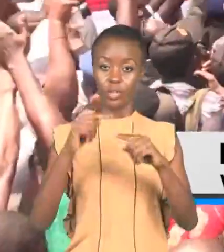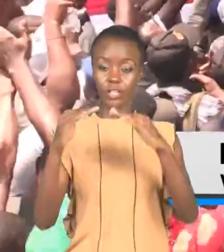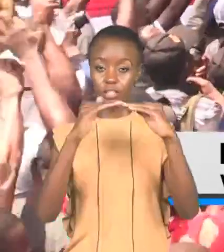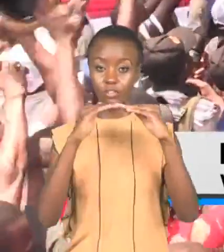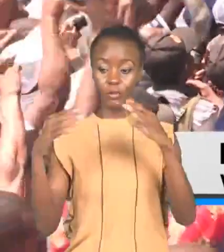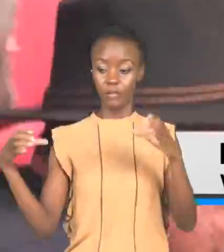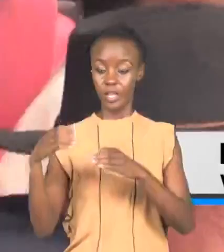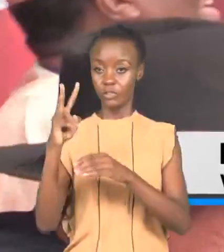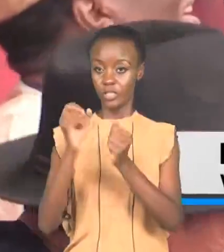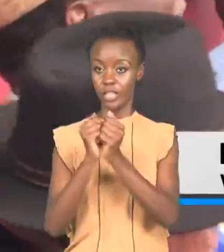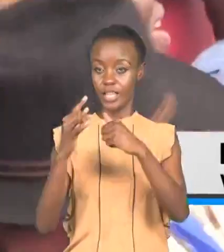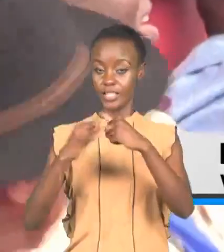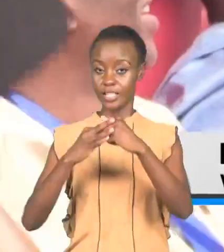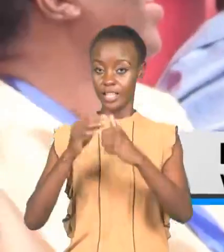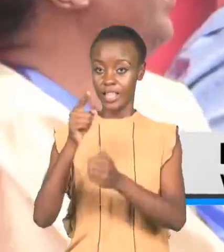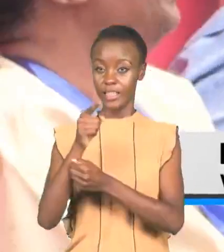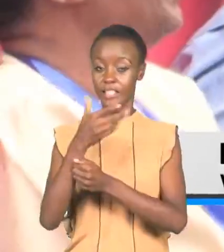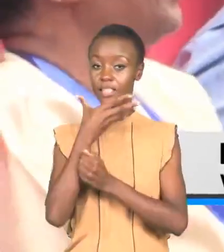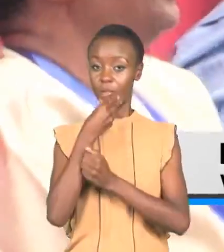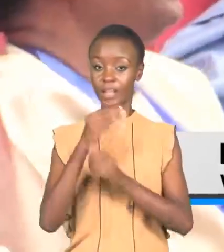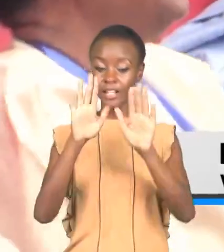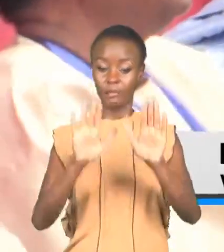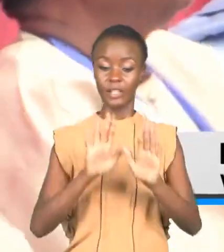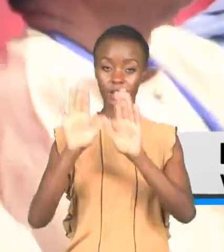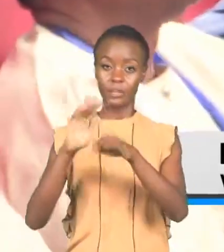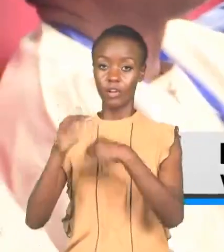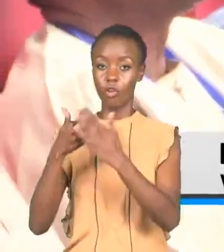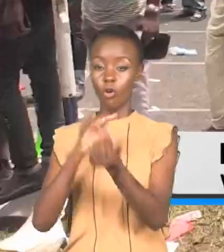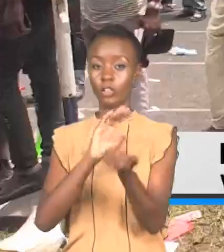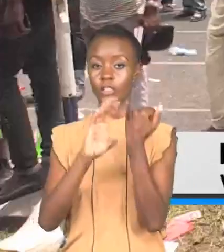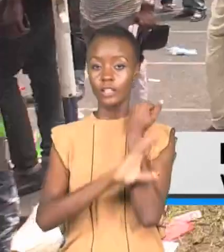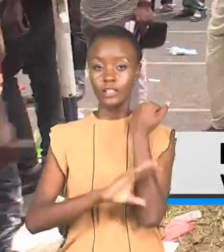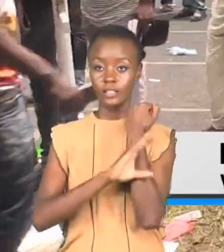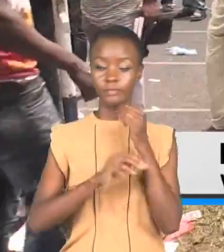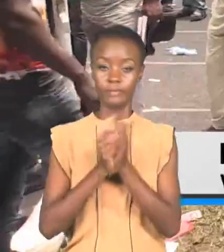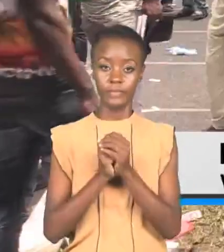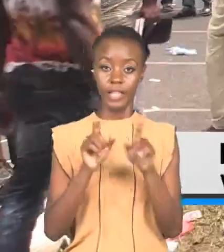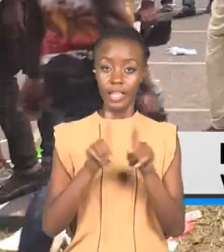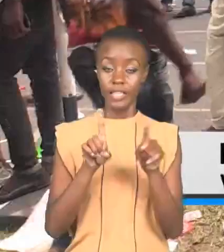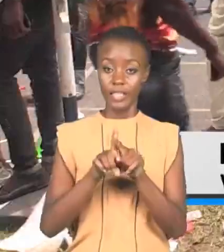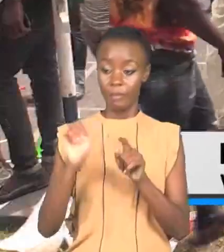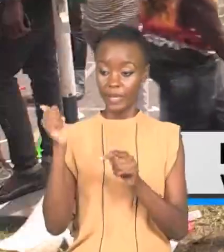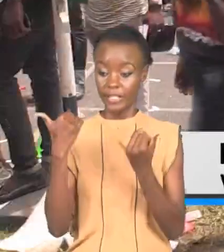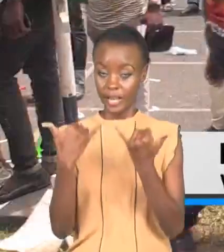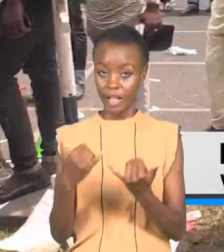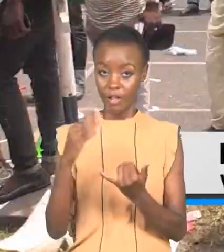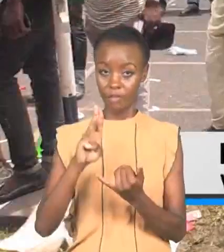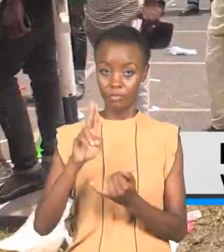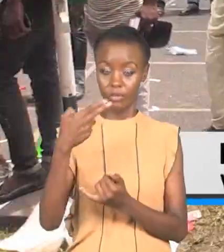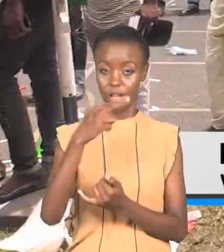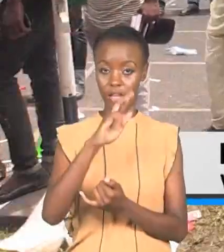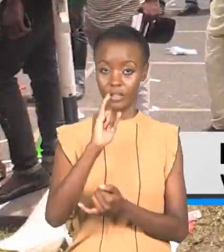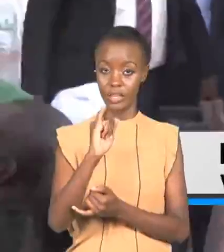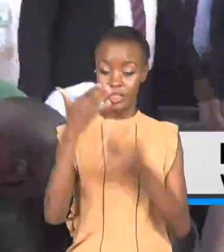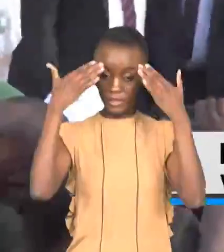primaries in 2018, Atiku Abubakar has been campaigning around the nation. Just like current President Muhammadu Buhari, Abubakar is